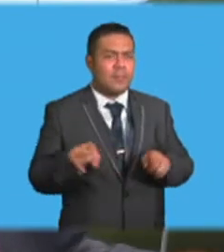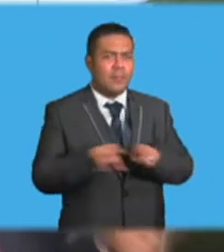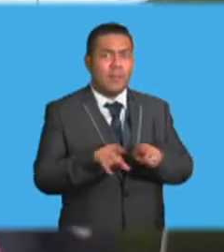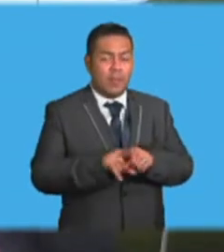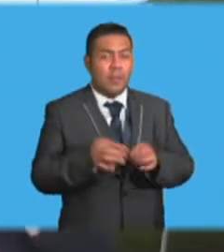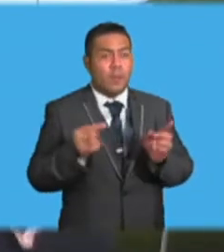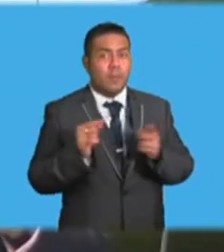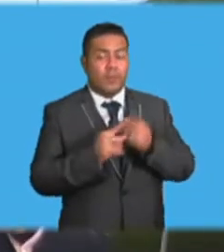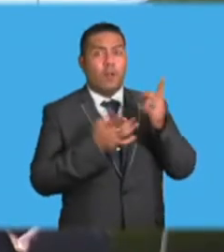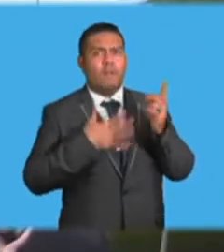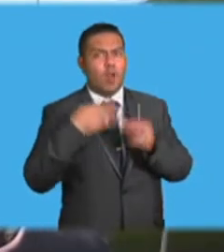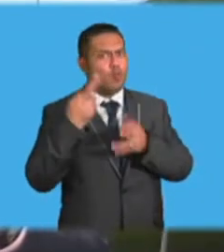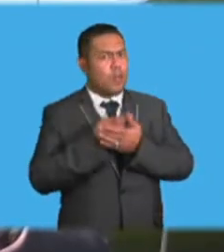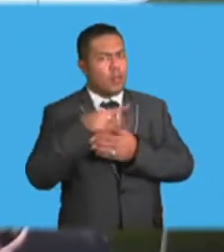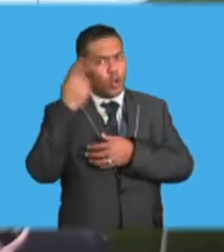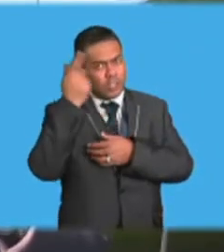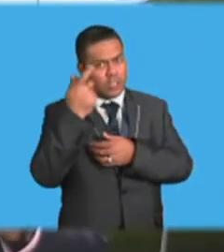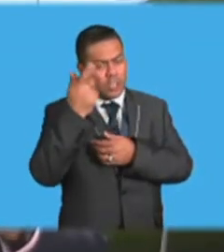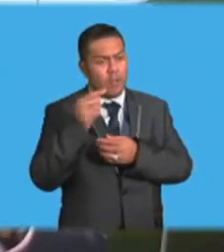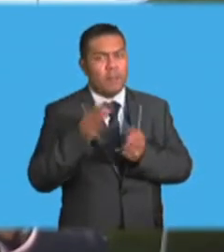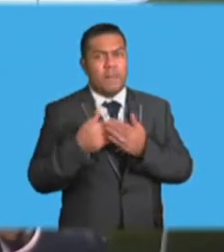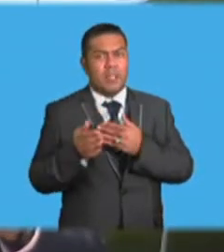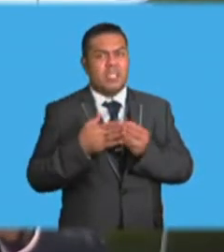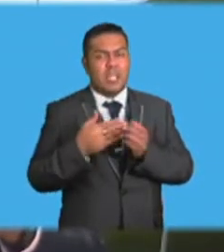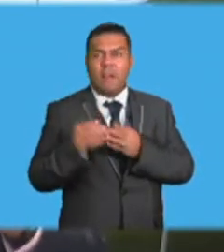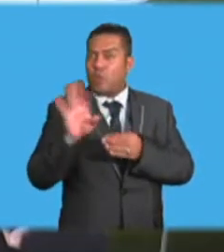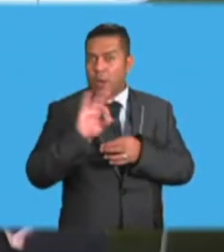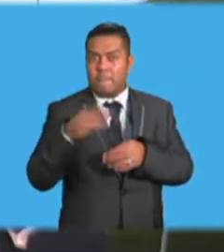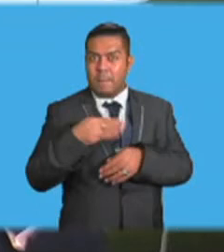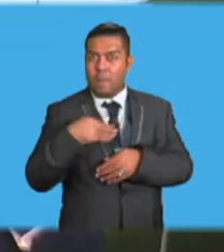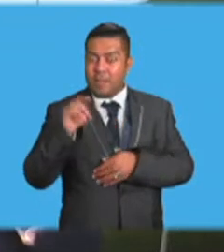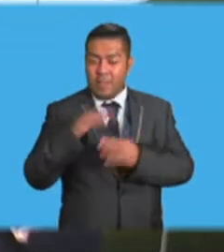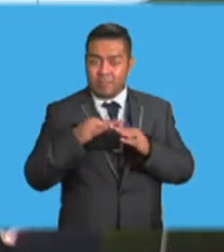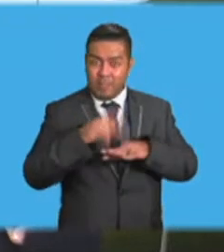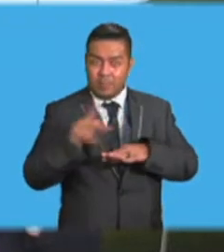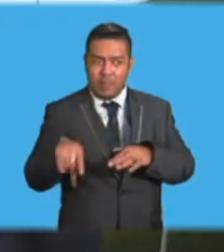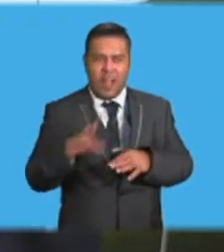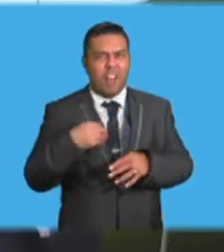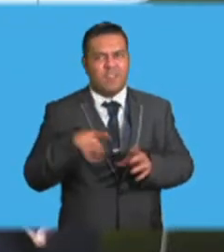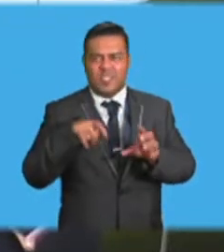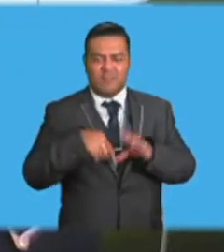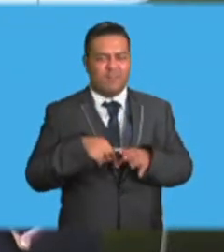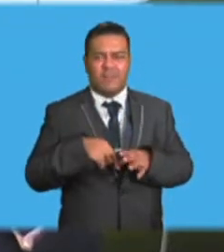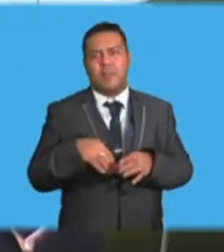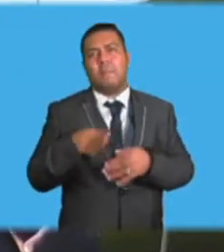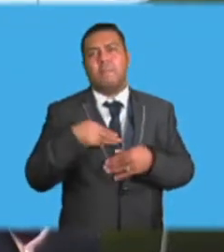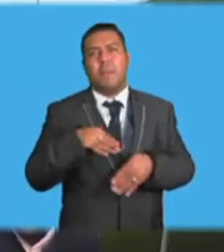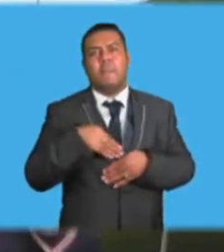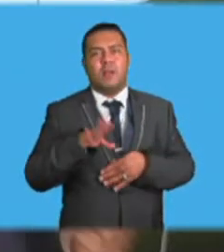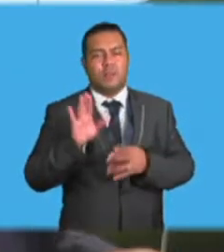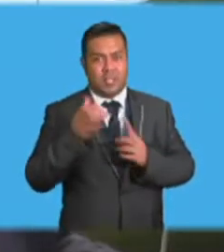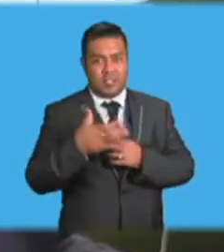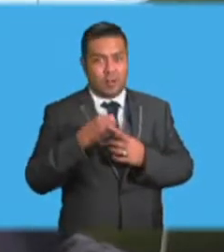birth to my real concern in the matter. I was not a member of this House then, but an ordinary citizen of this country. The people of